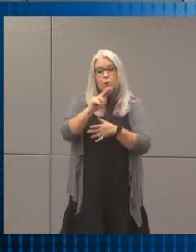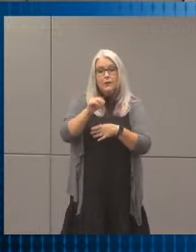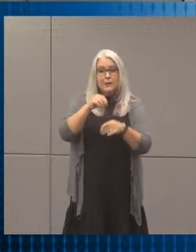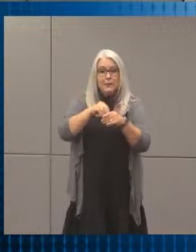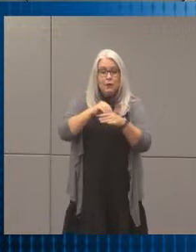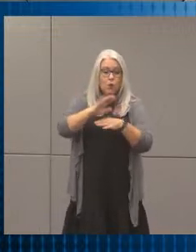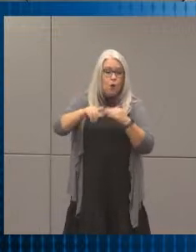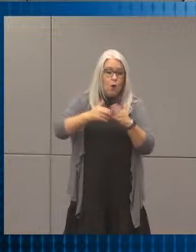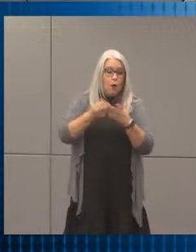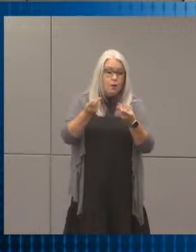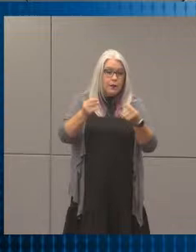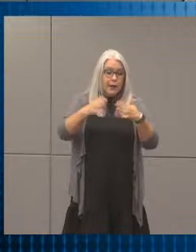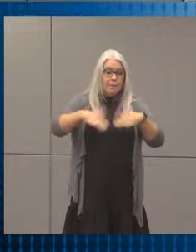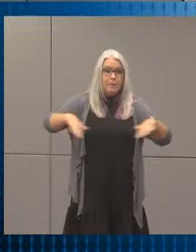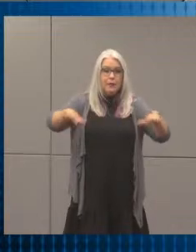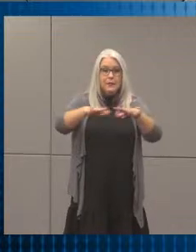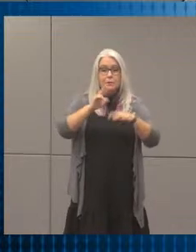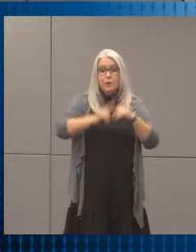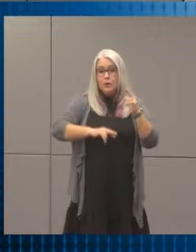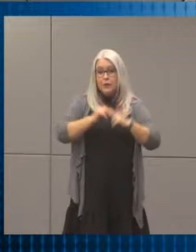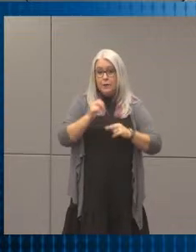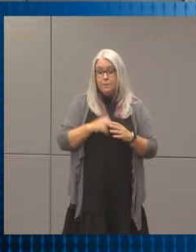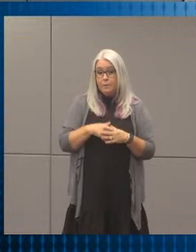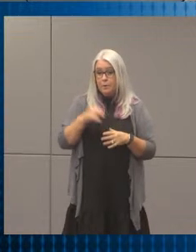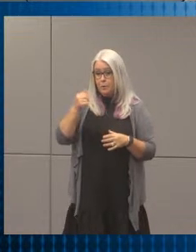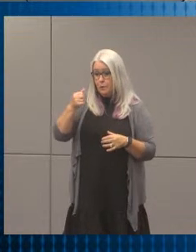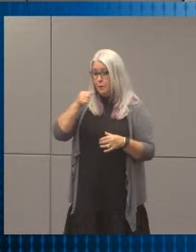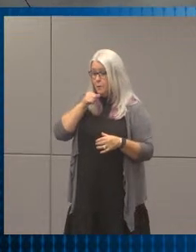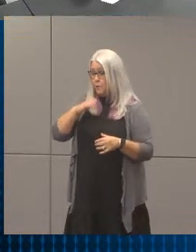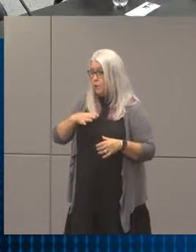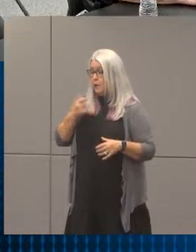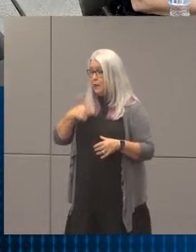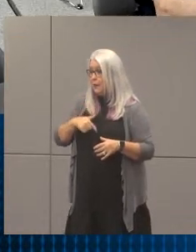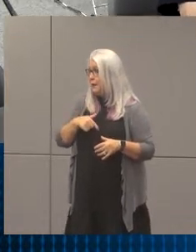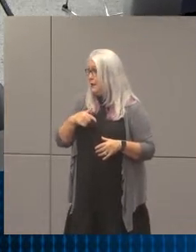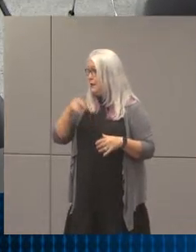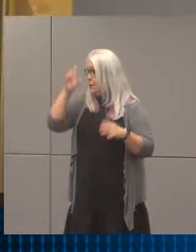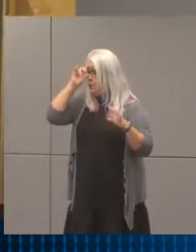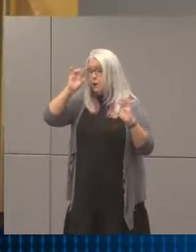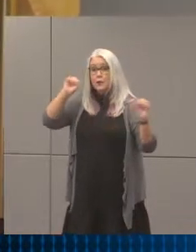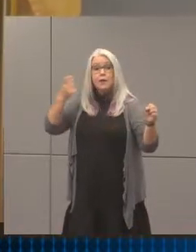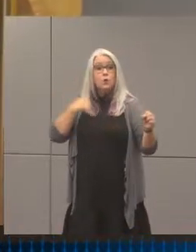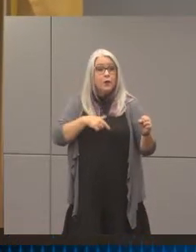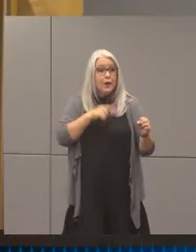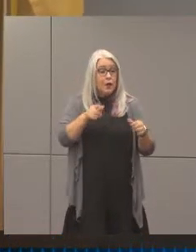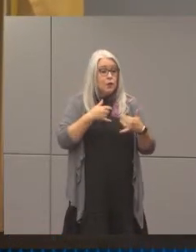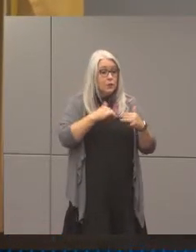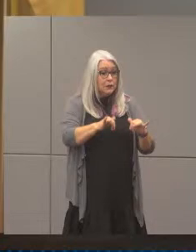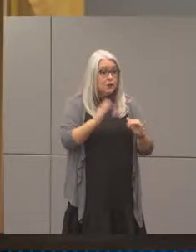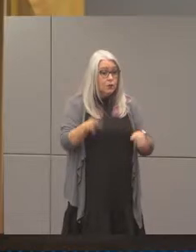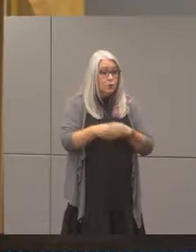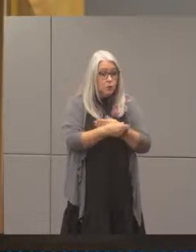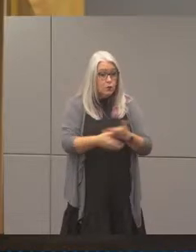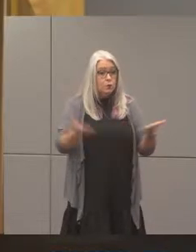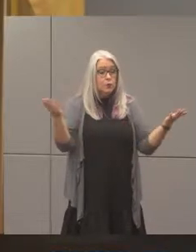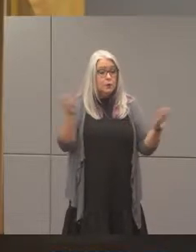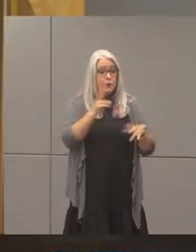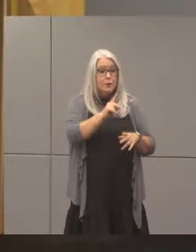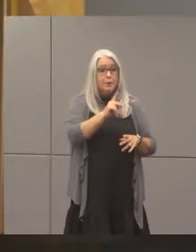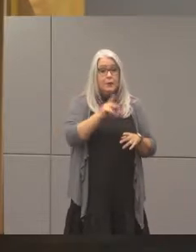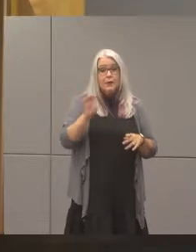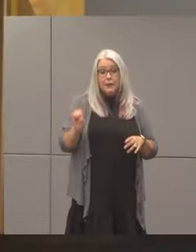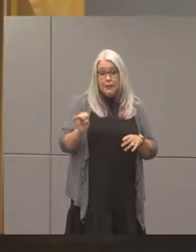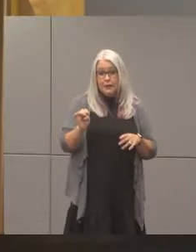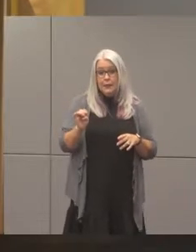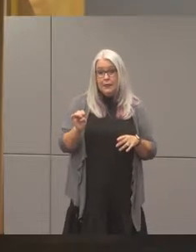pretty, I'm sorry. So I need to make a correction. We are still distributing personal protection